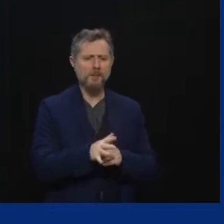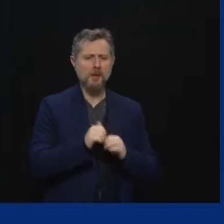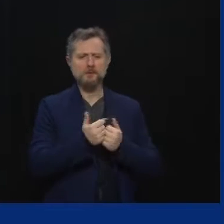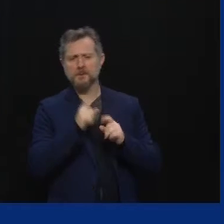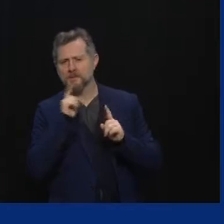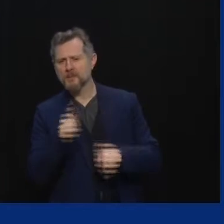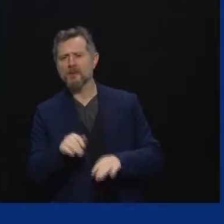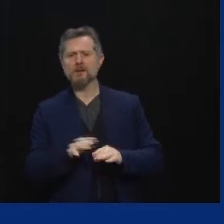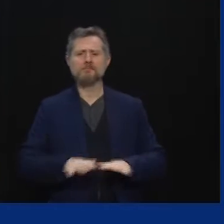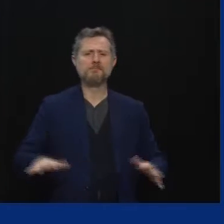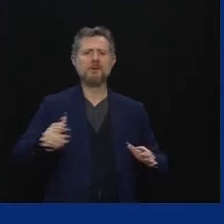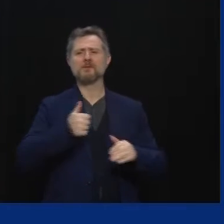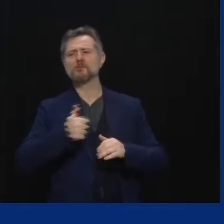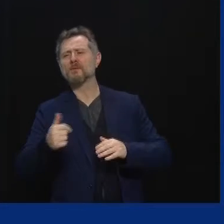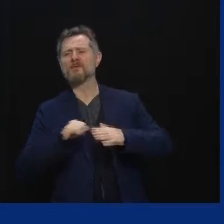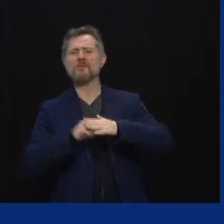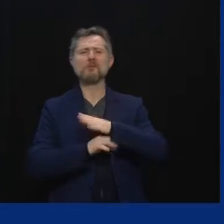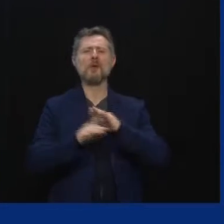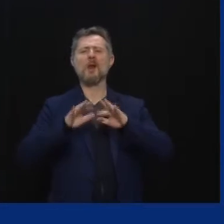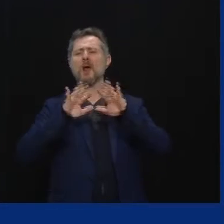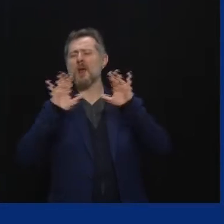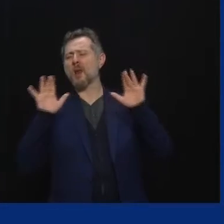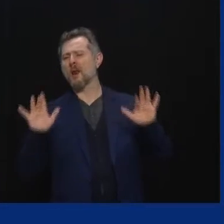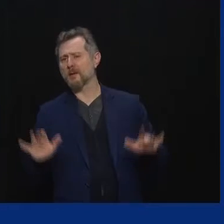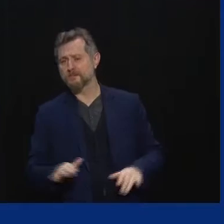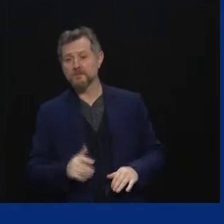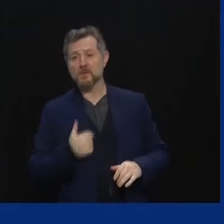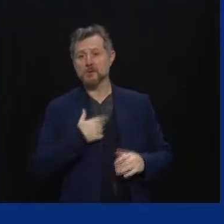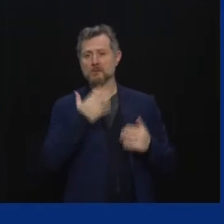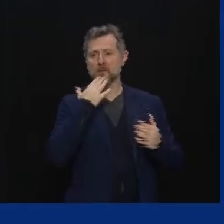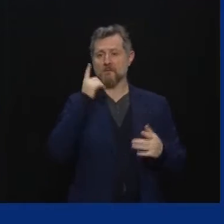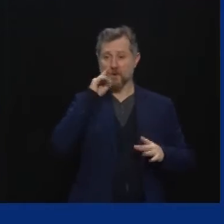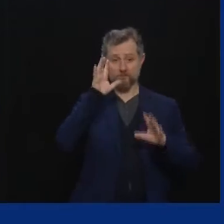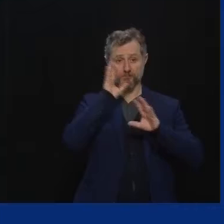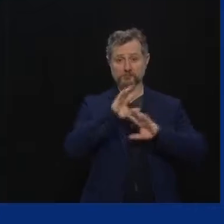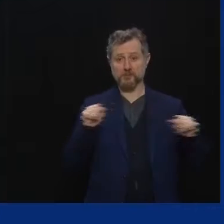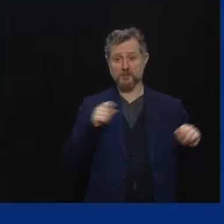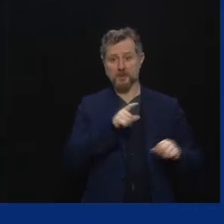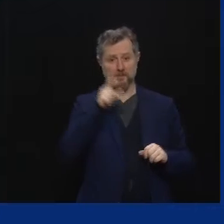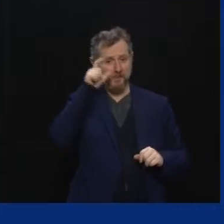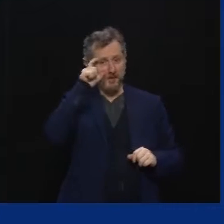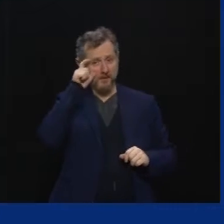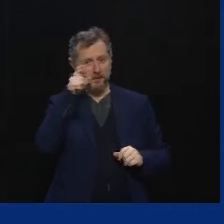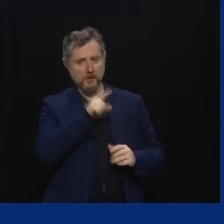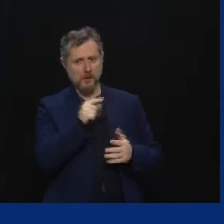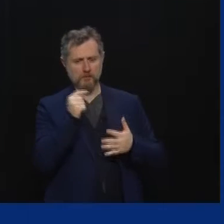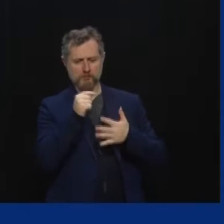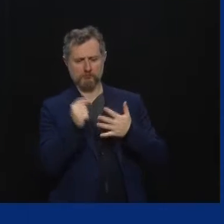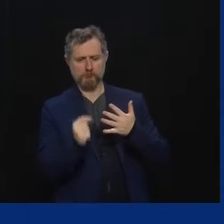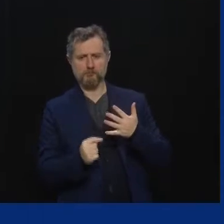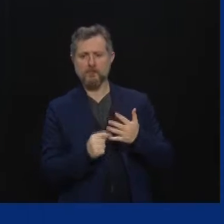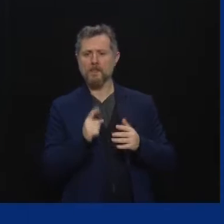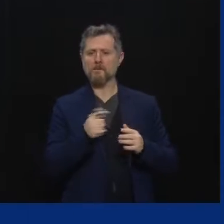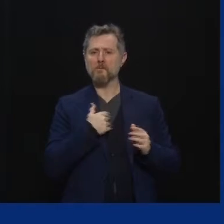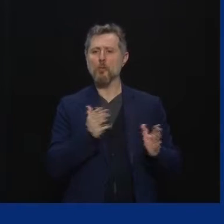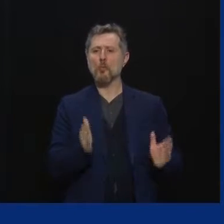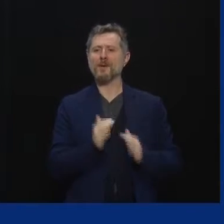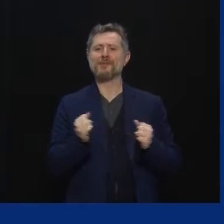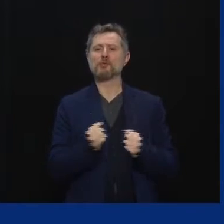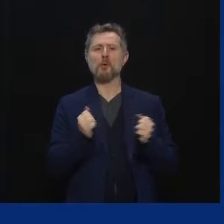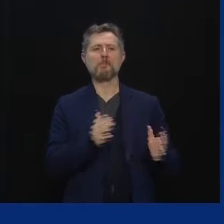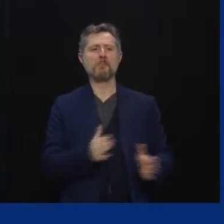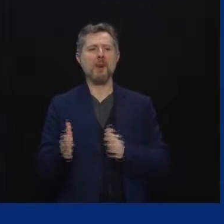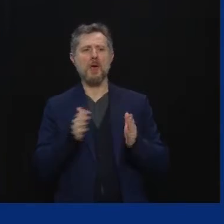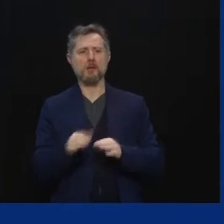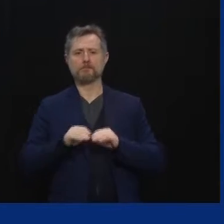thank President Biden. Some of the elements of his winter plan have already been released. This is important, and one of the difference, again, between